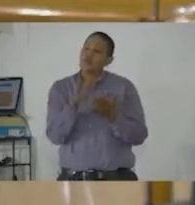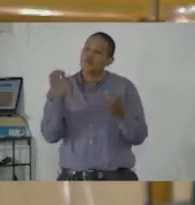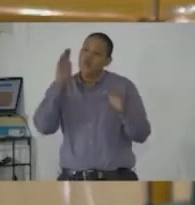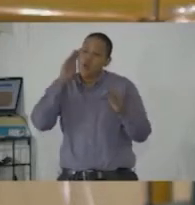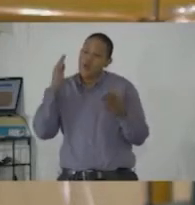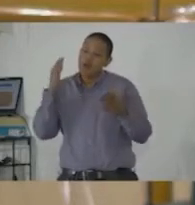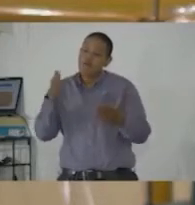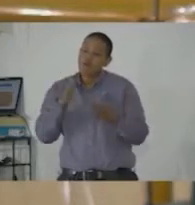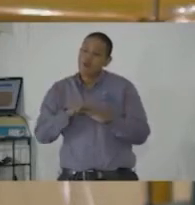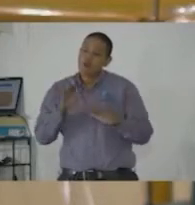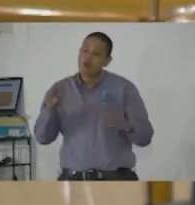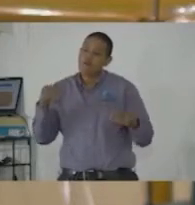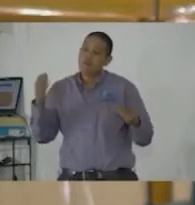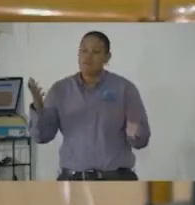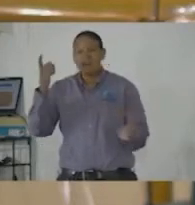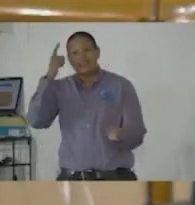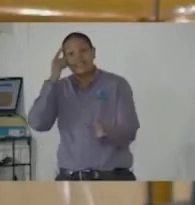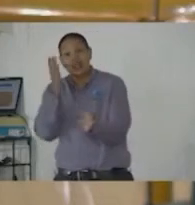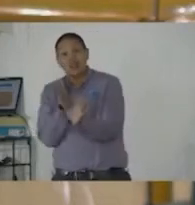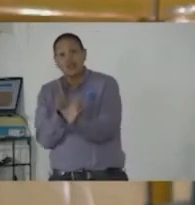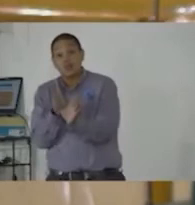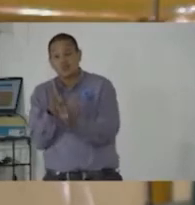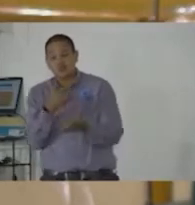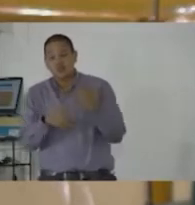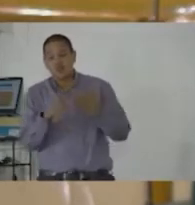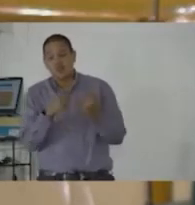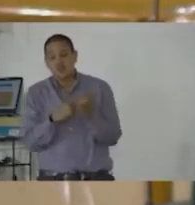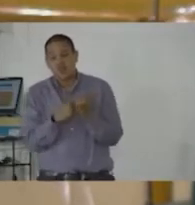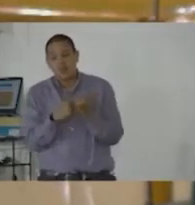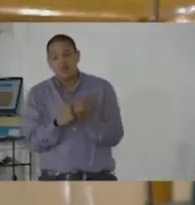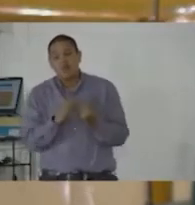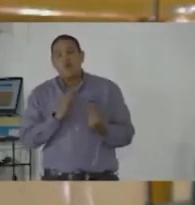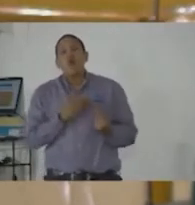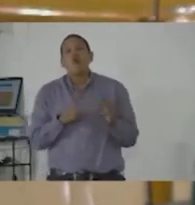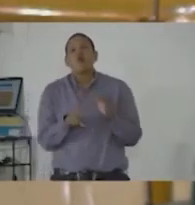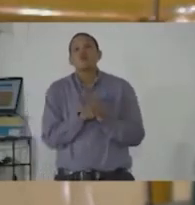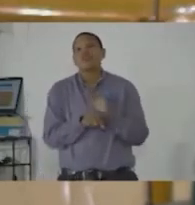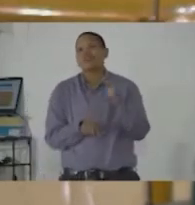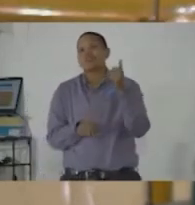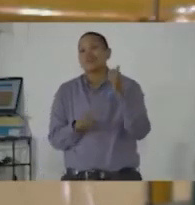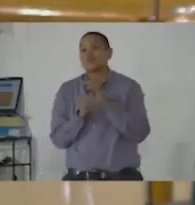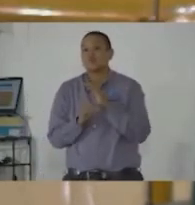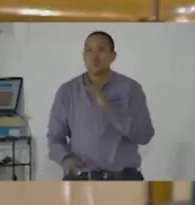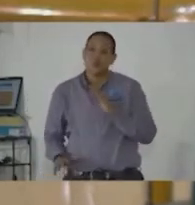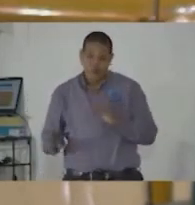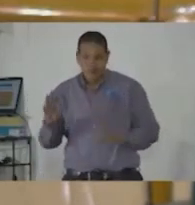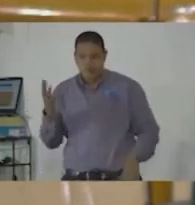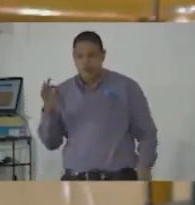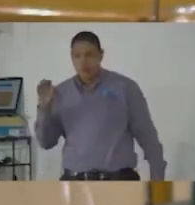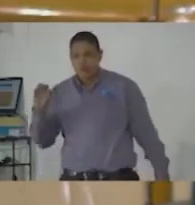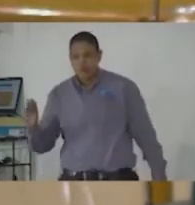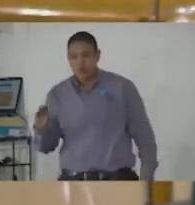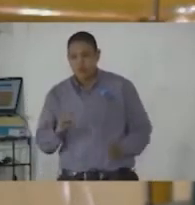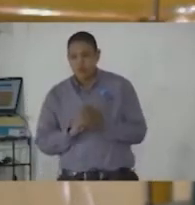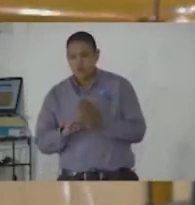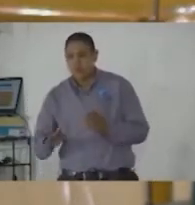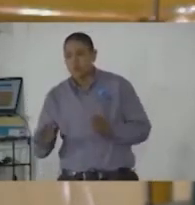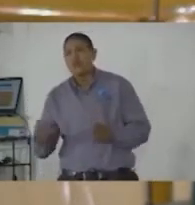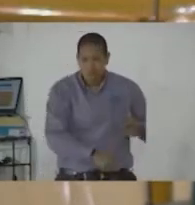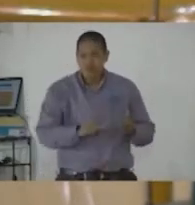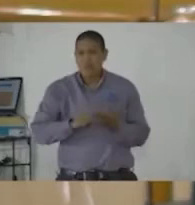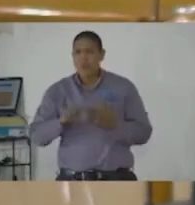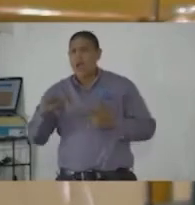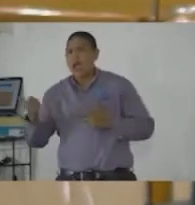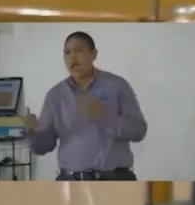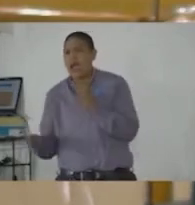on providing psychosocial support to our fourth form students or grade 10 students, primarily to help them through this